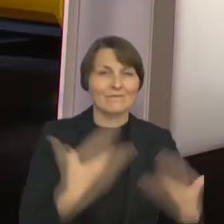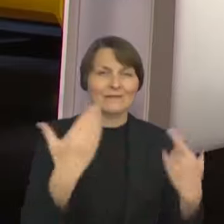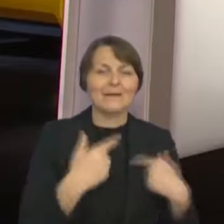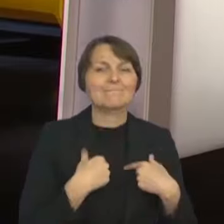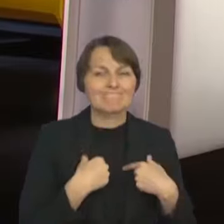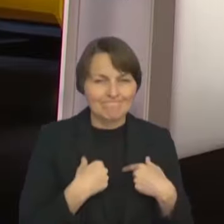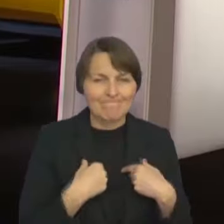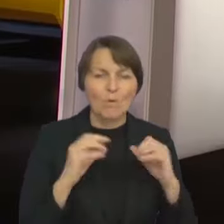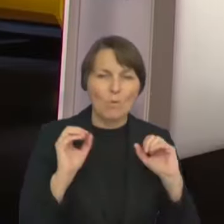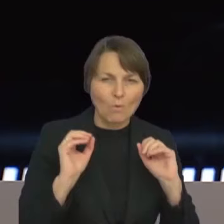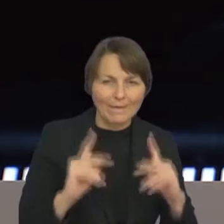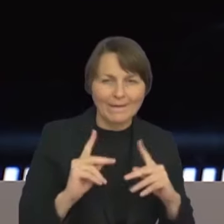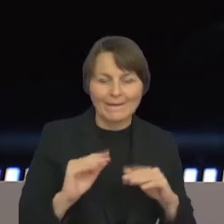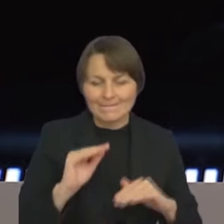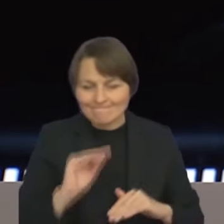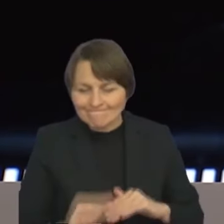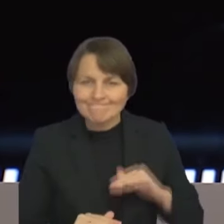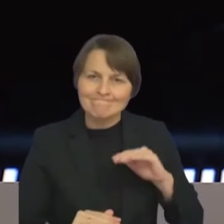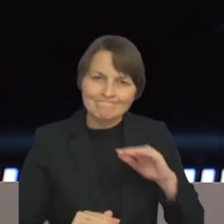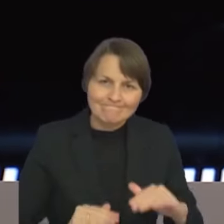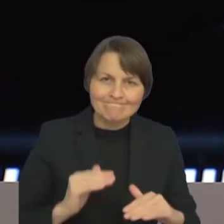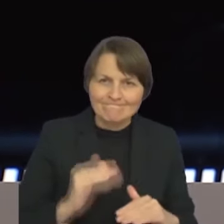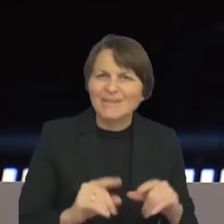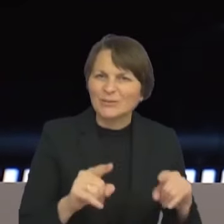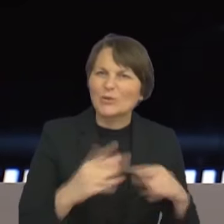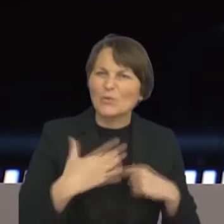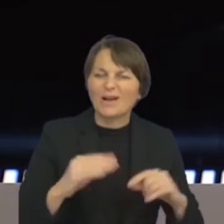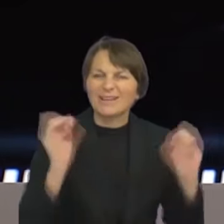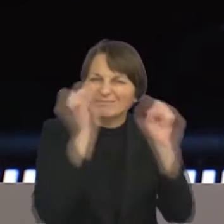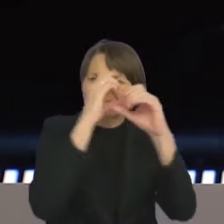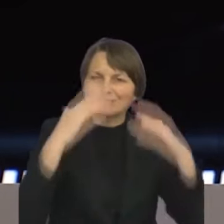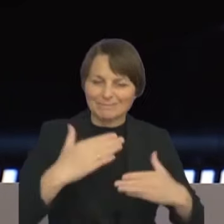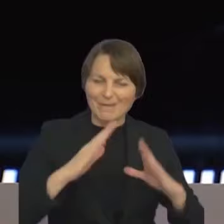wall of this very robust house that you hope you're building.